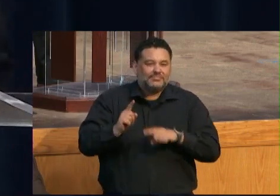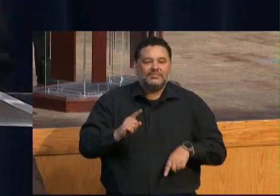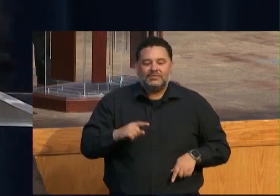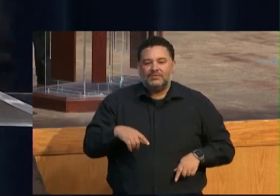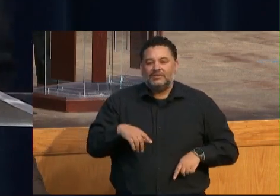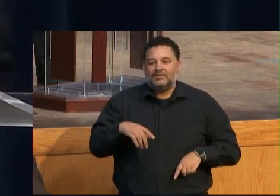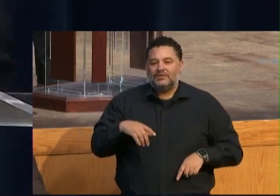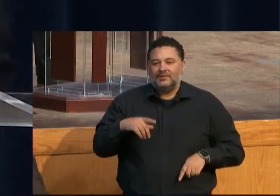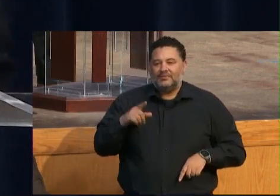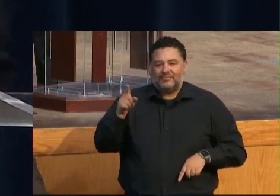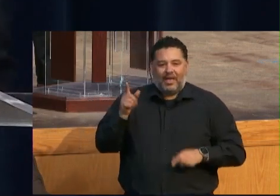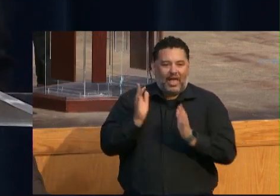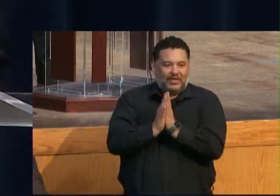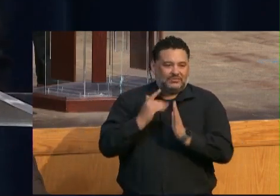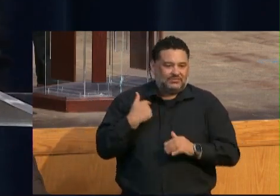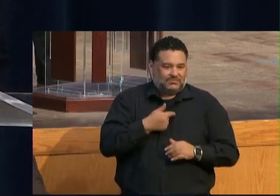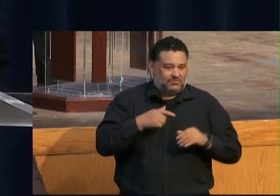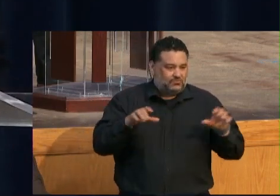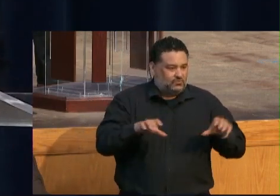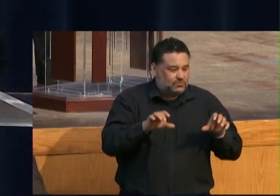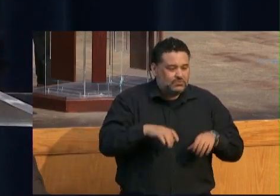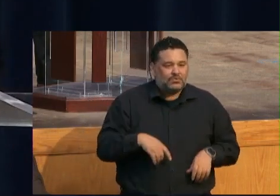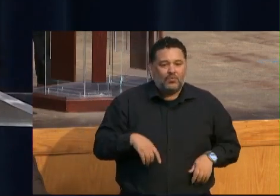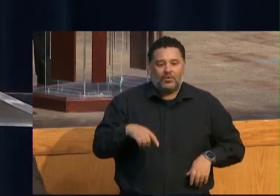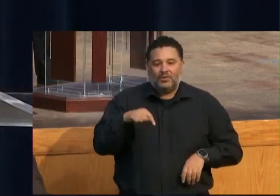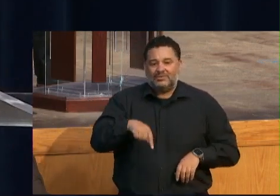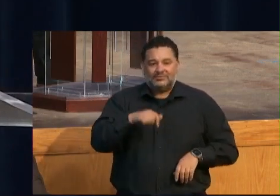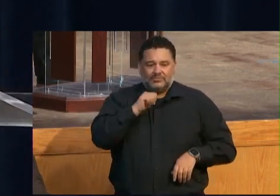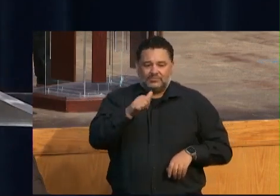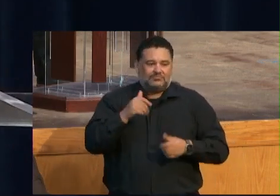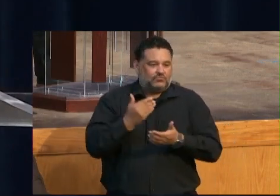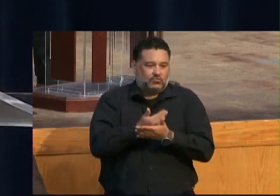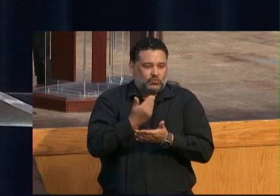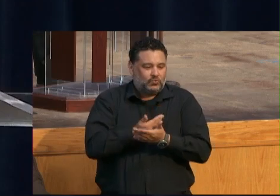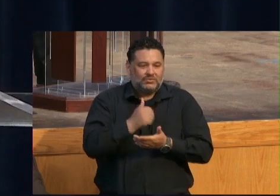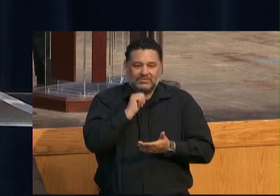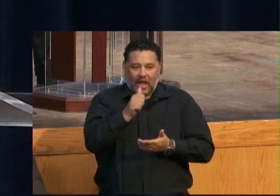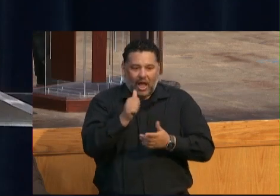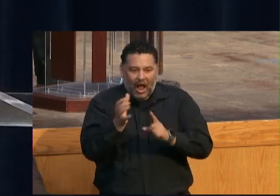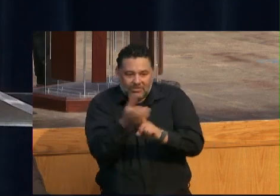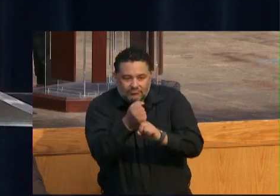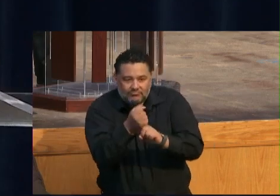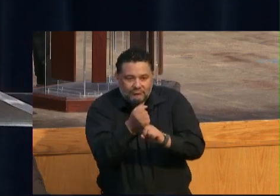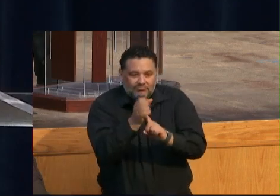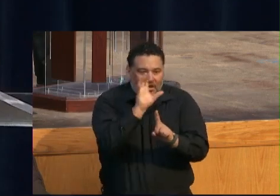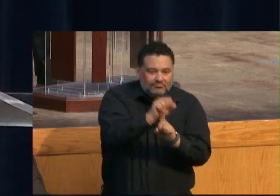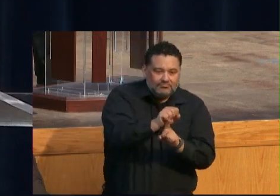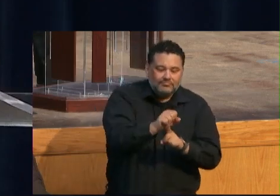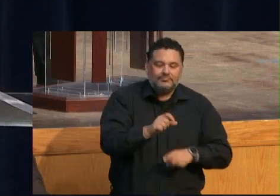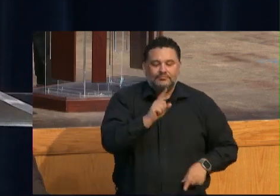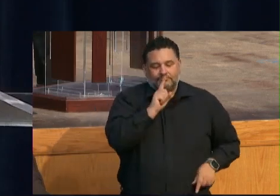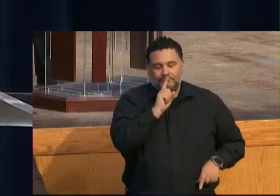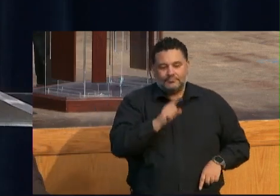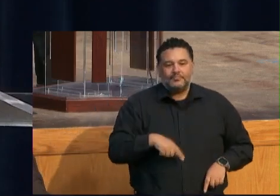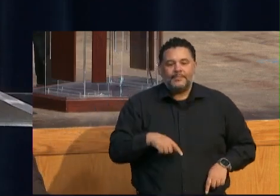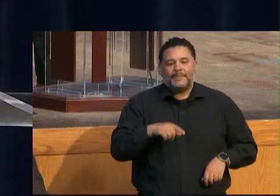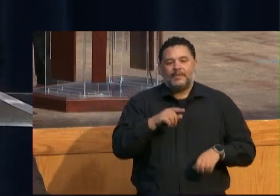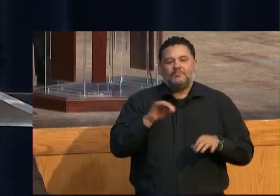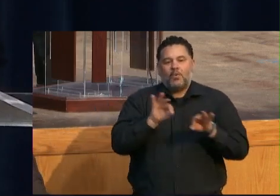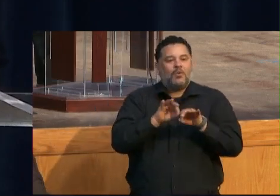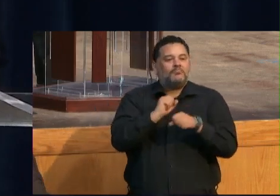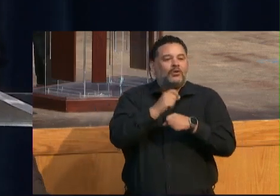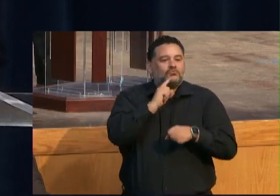they ask us to do. So this isn't new. This isn't a gotcha, like I said. It's just making sure that we're prepared to tell our story